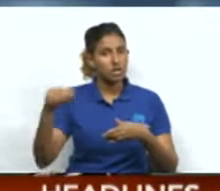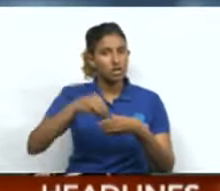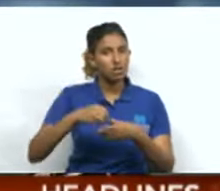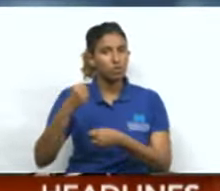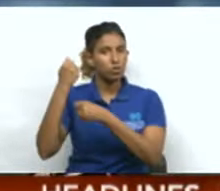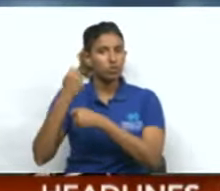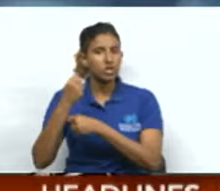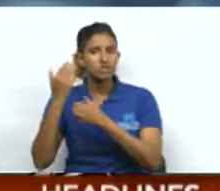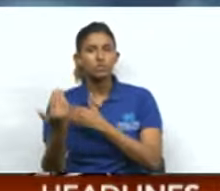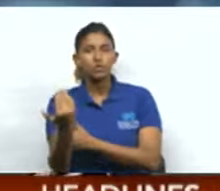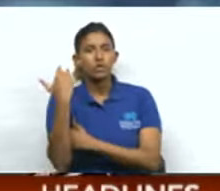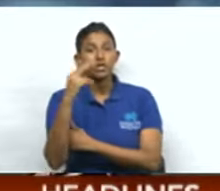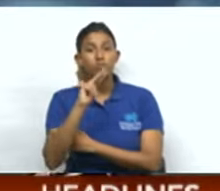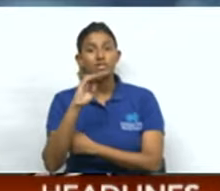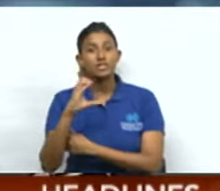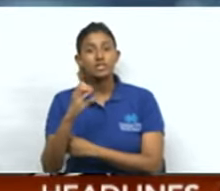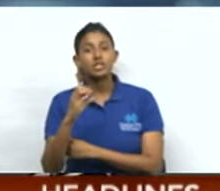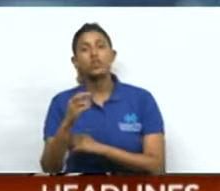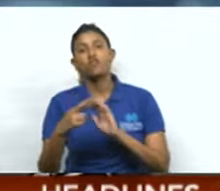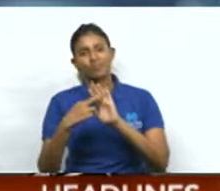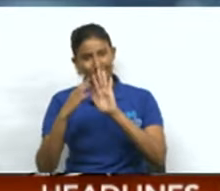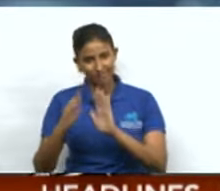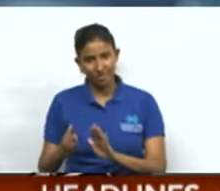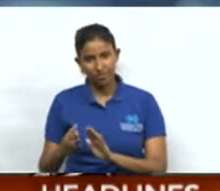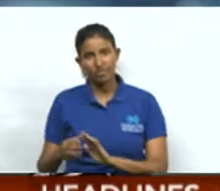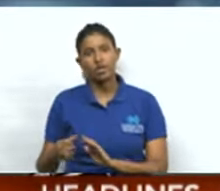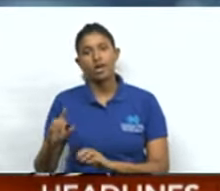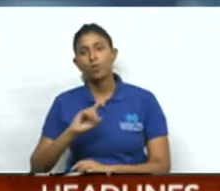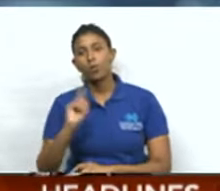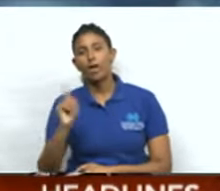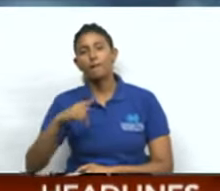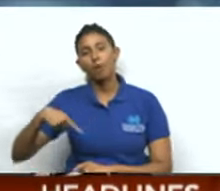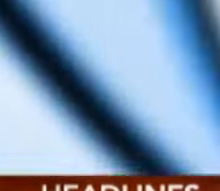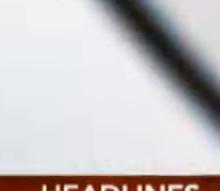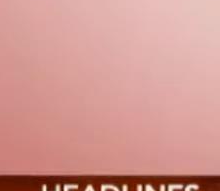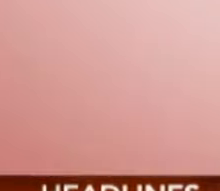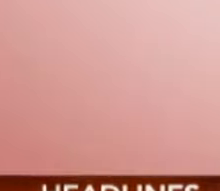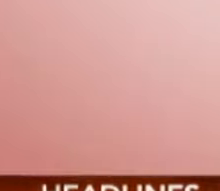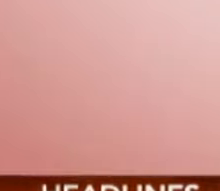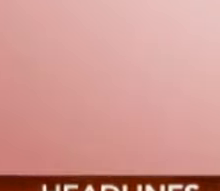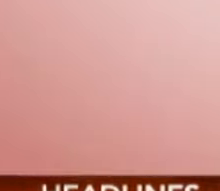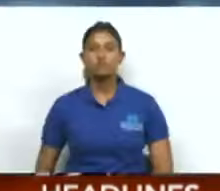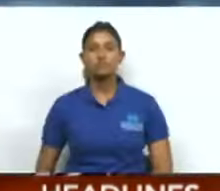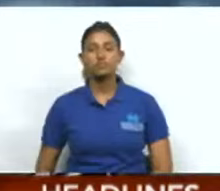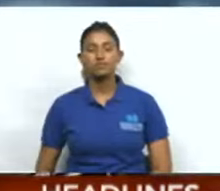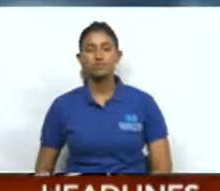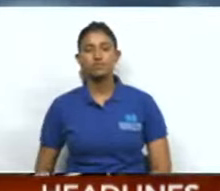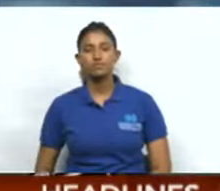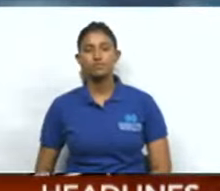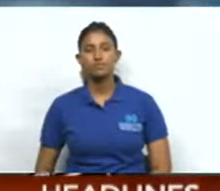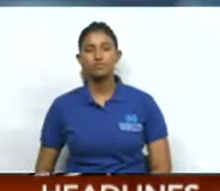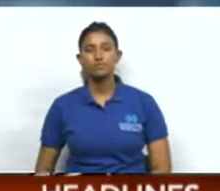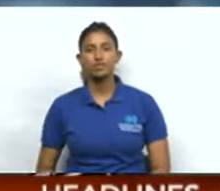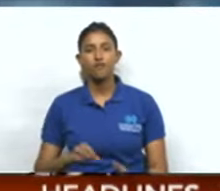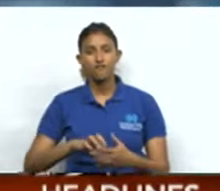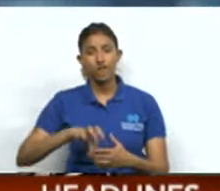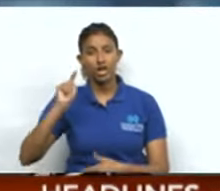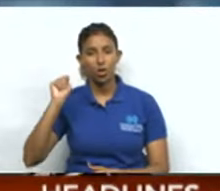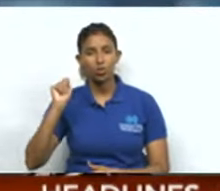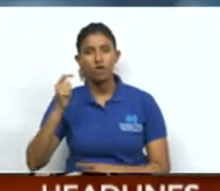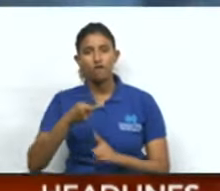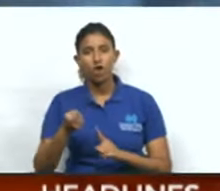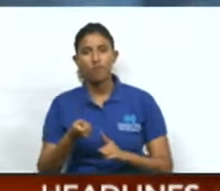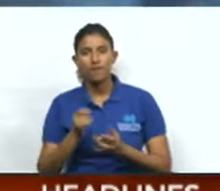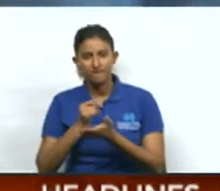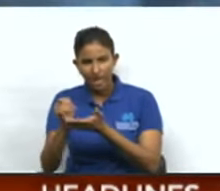this morning was UNC Councillor for Savannah Point Lisas Ramchan Rajpal Miraj. The findings of the investigation into